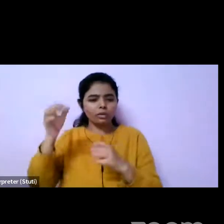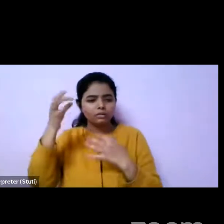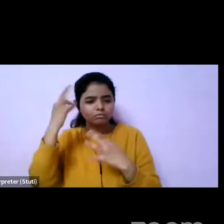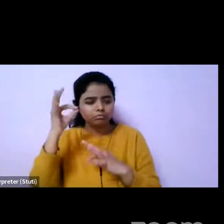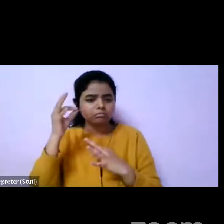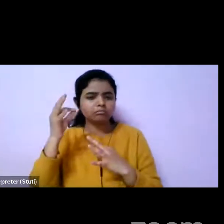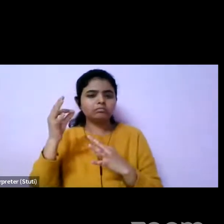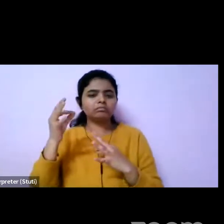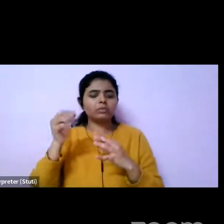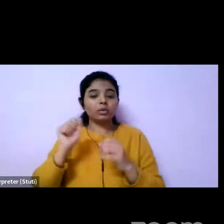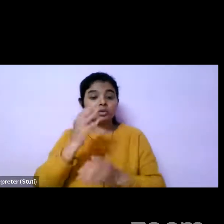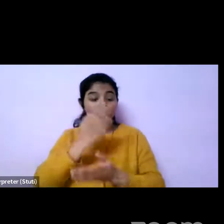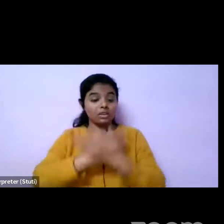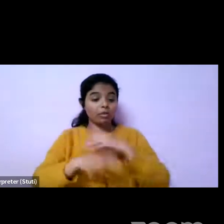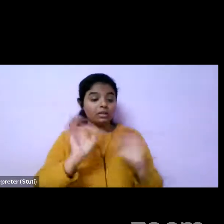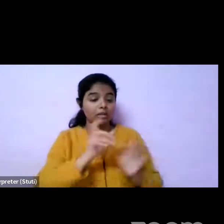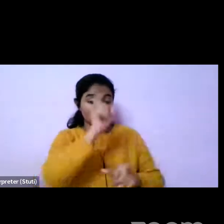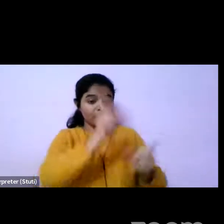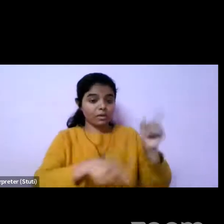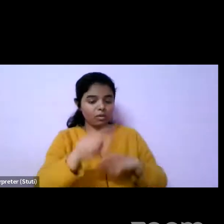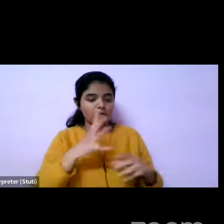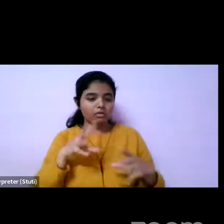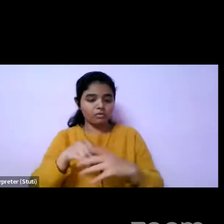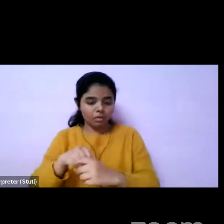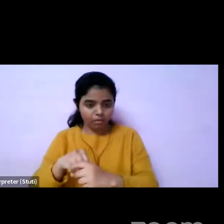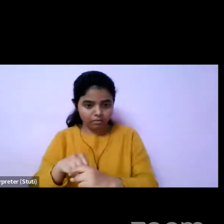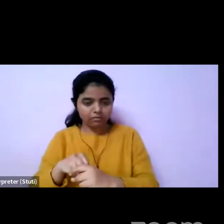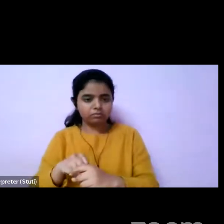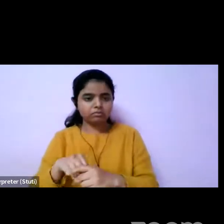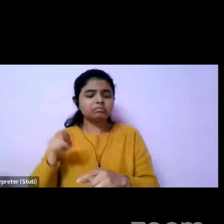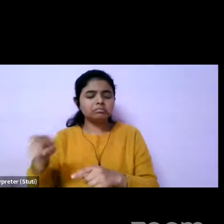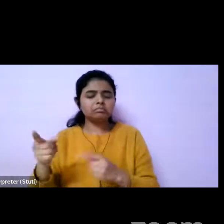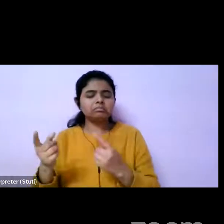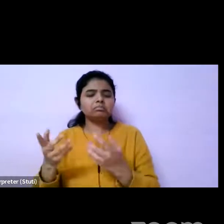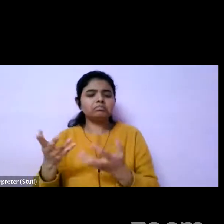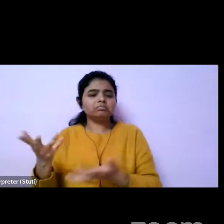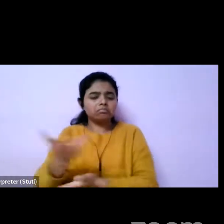bodies involved in it, to talking of